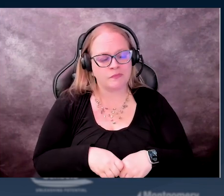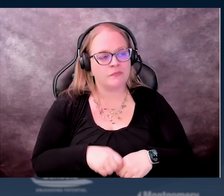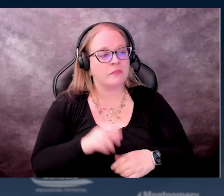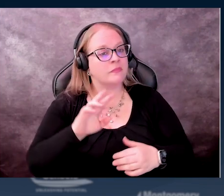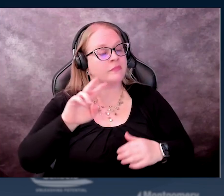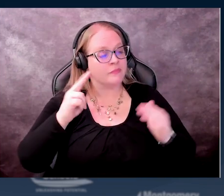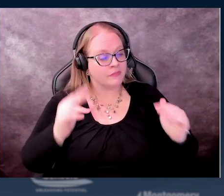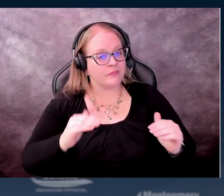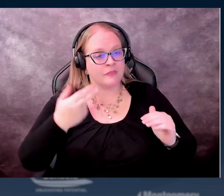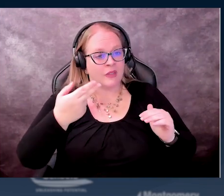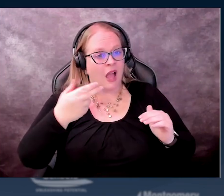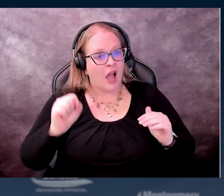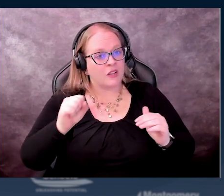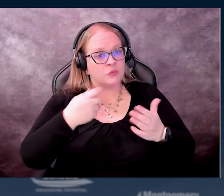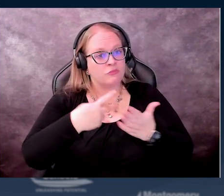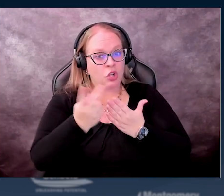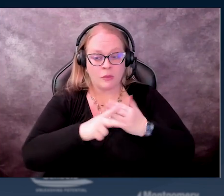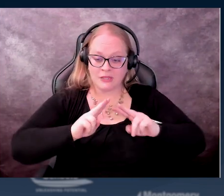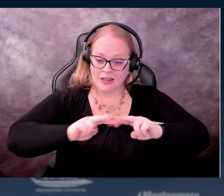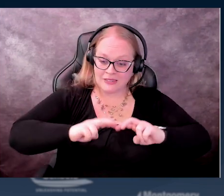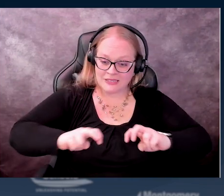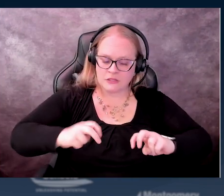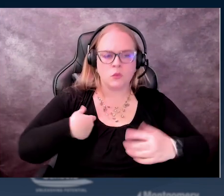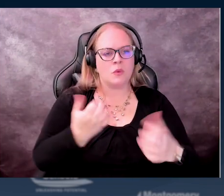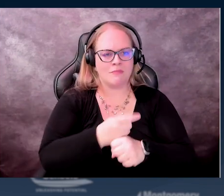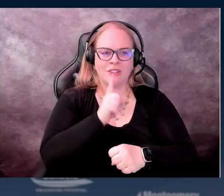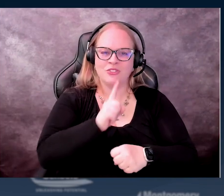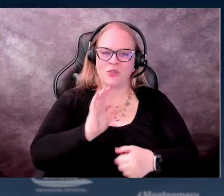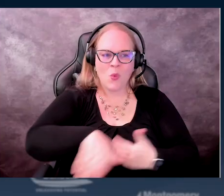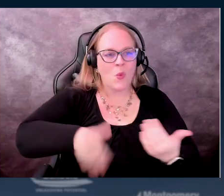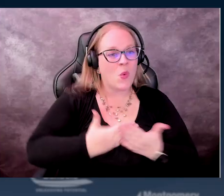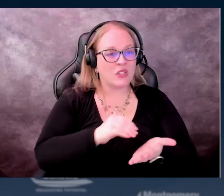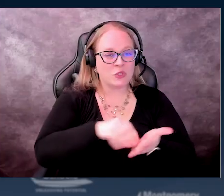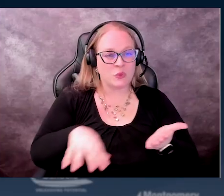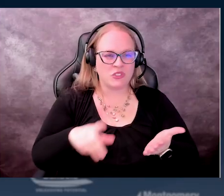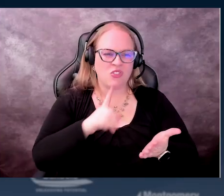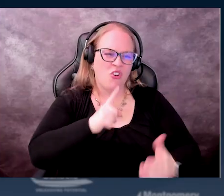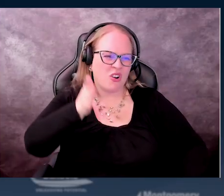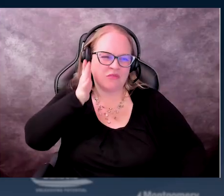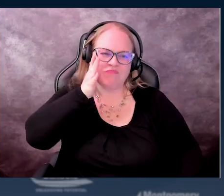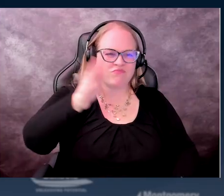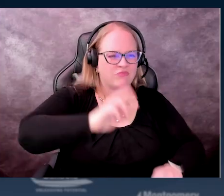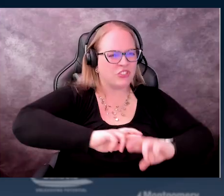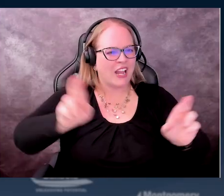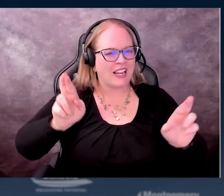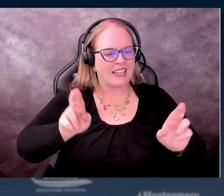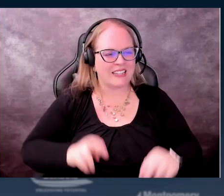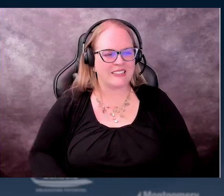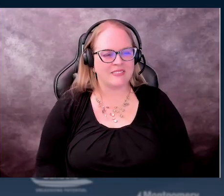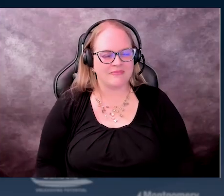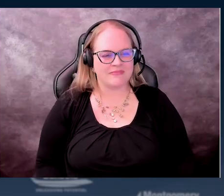analysis, ensuring all students are MCPS future ready.